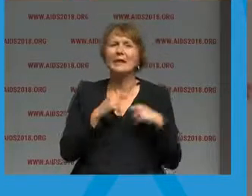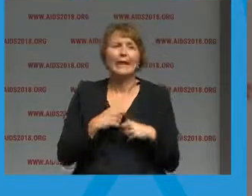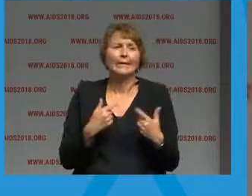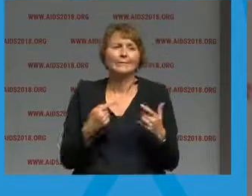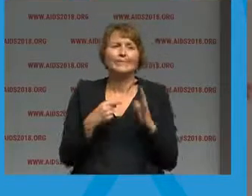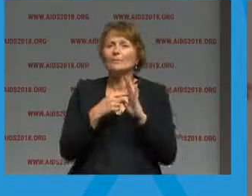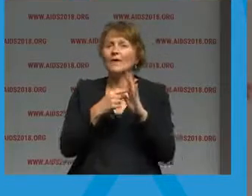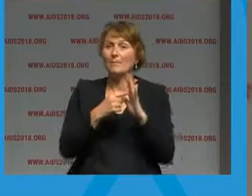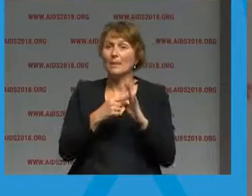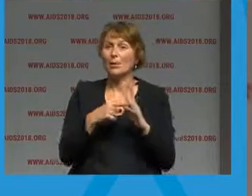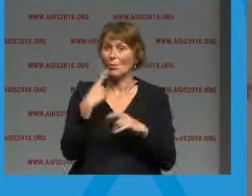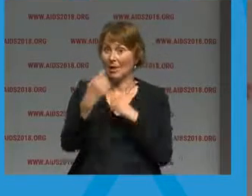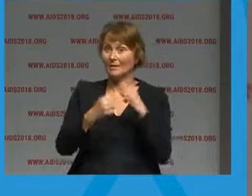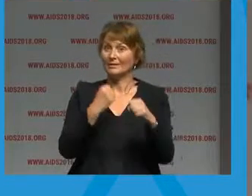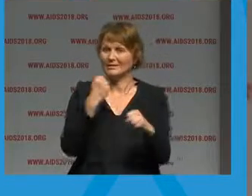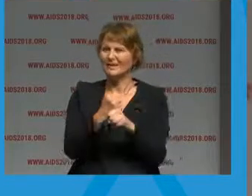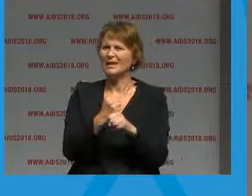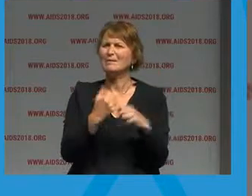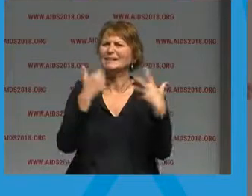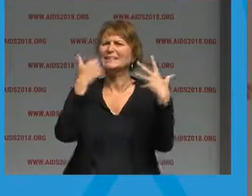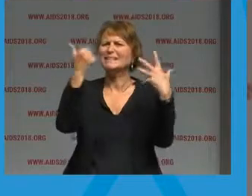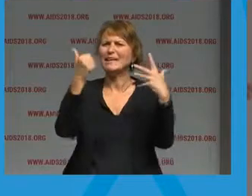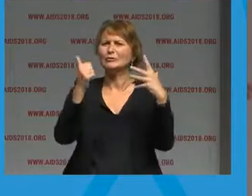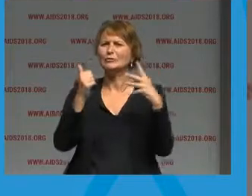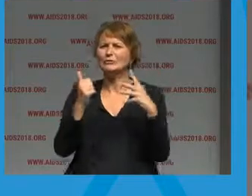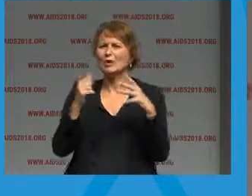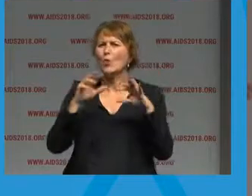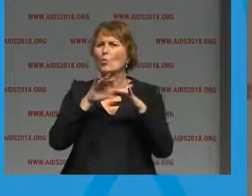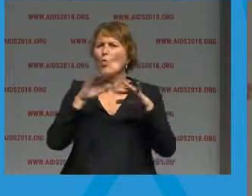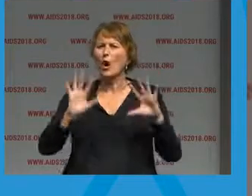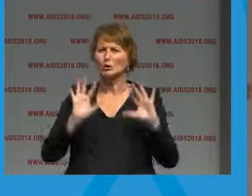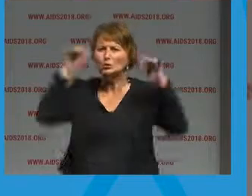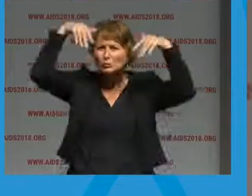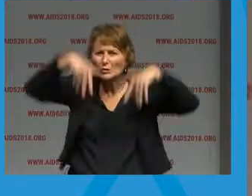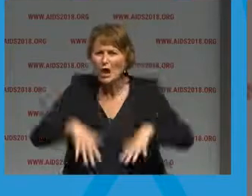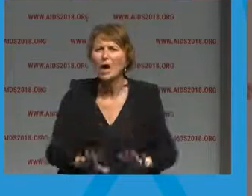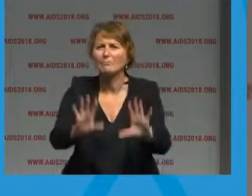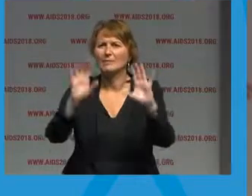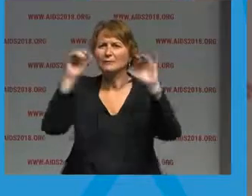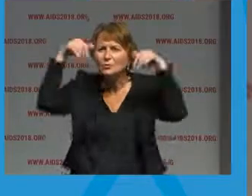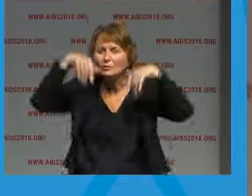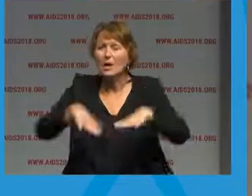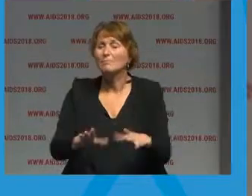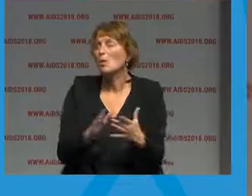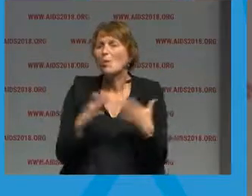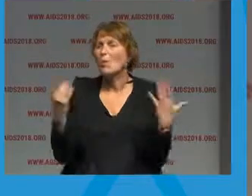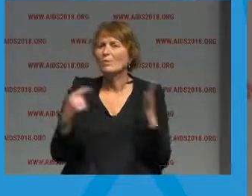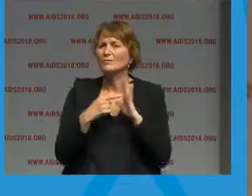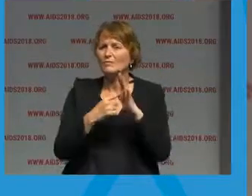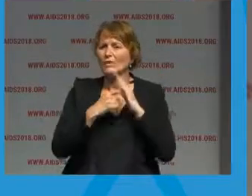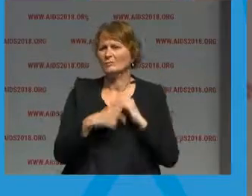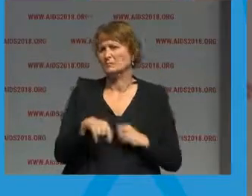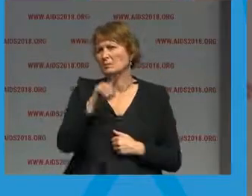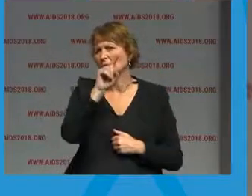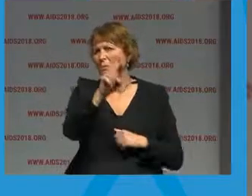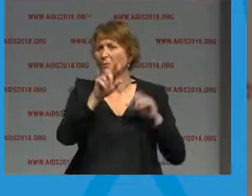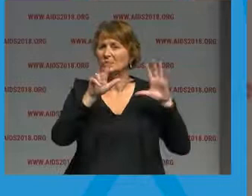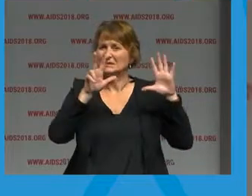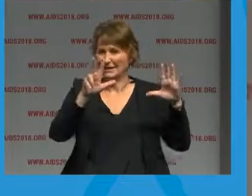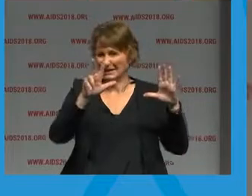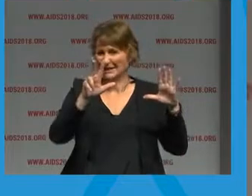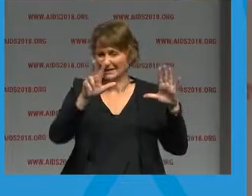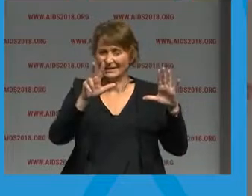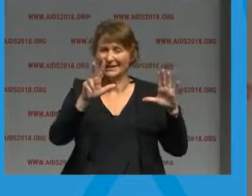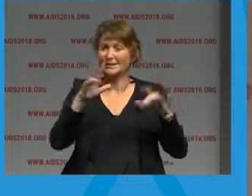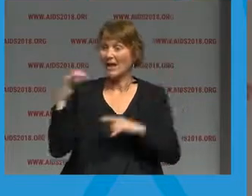tsunamis in a year, or 13 jumbo jets crashing every